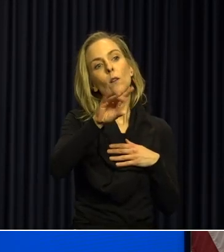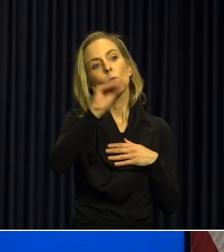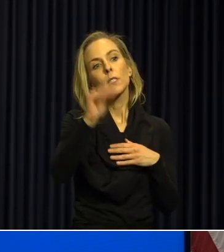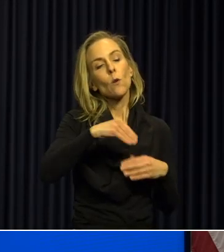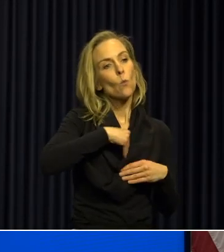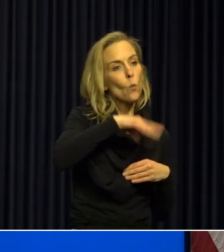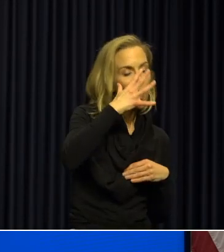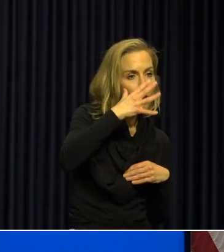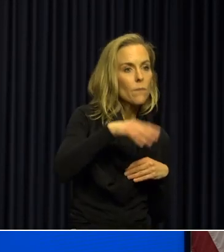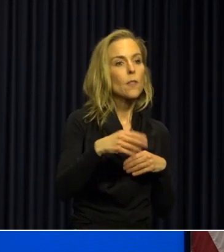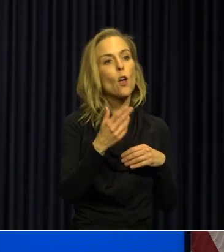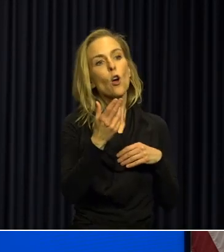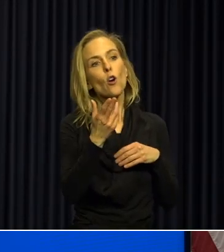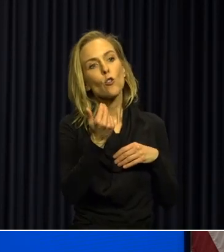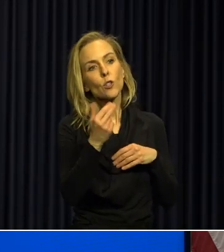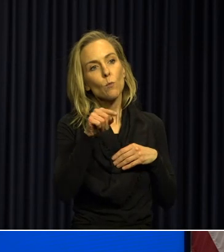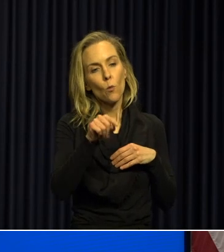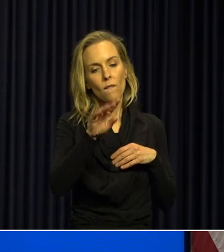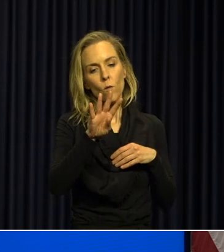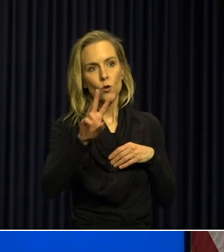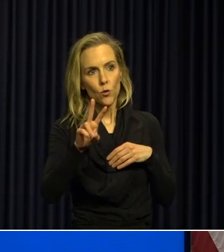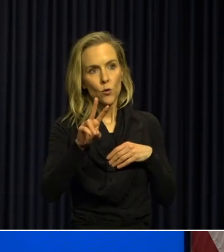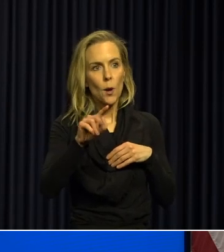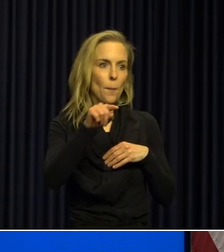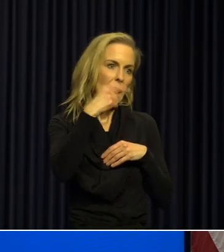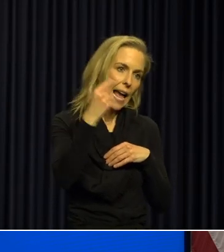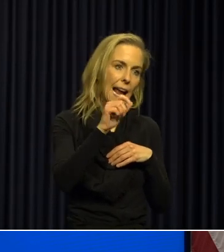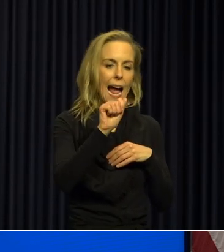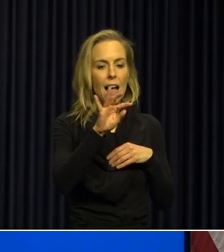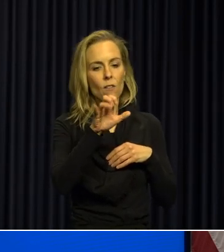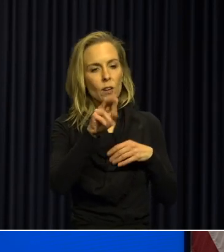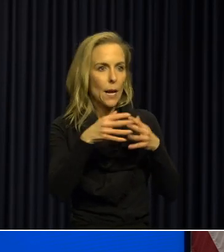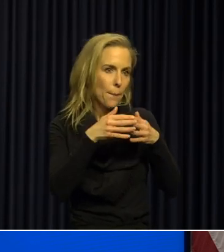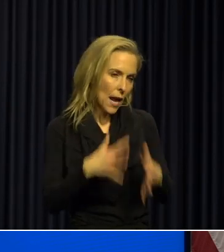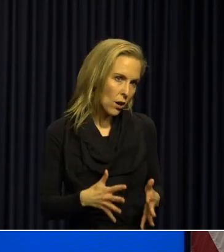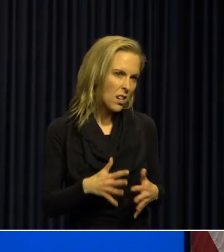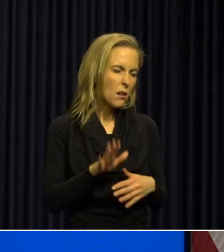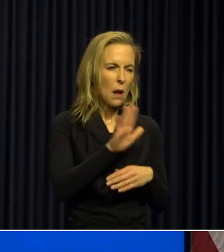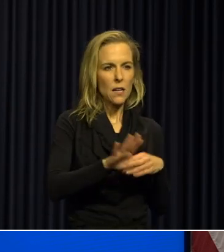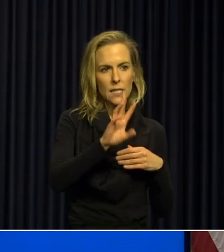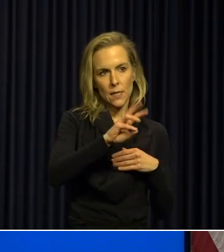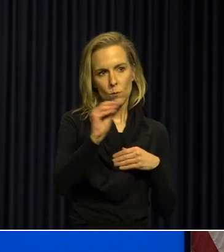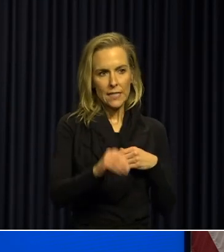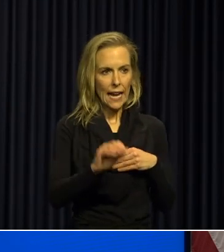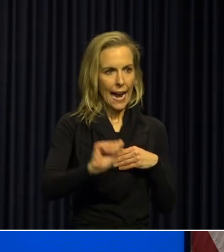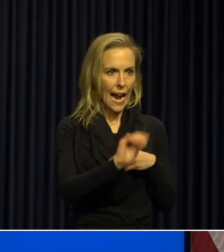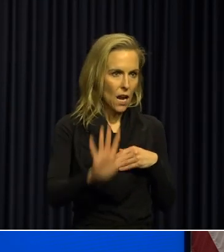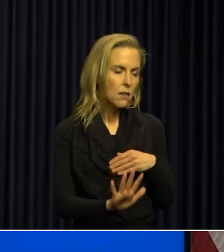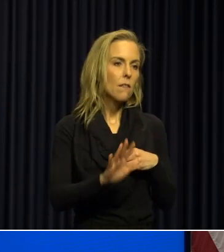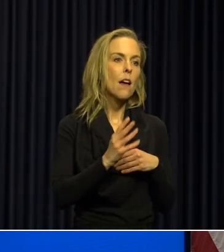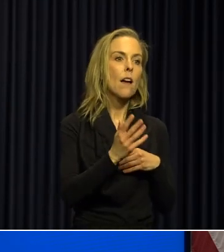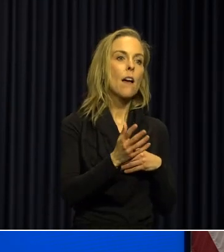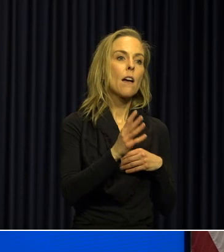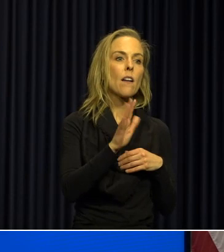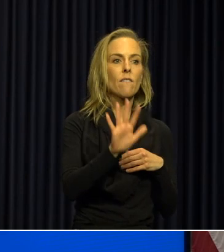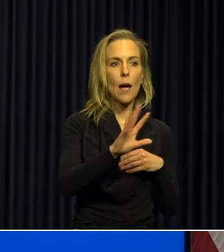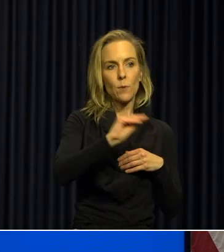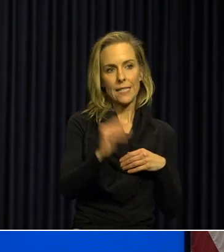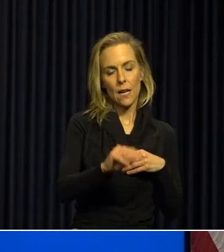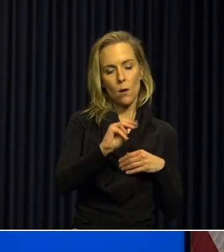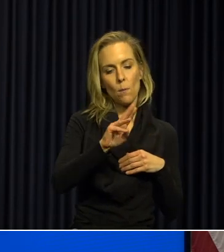75.88% white, 13.24% black or African American, about 6% Asian, about 5%